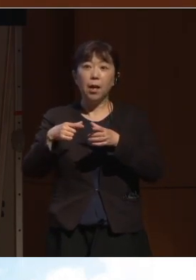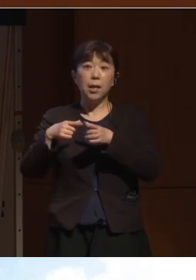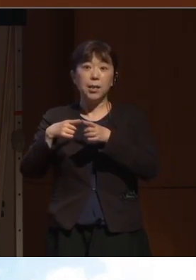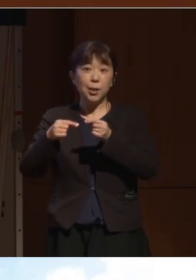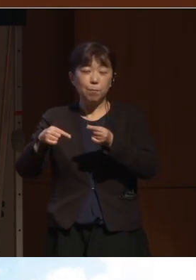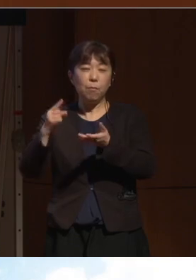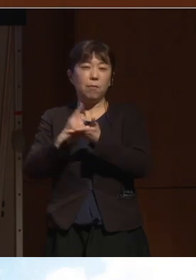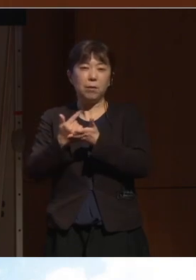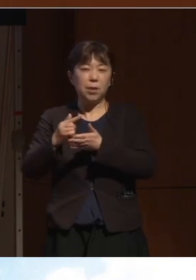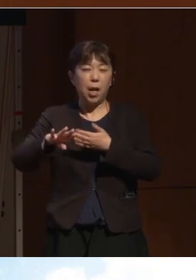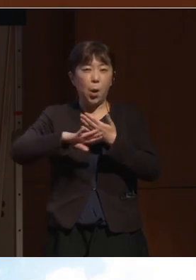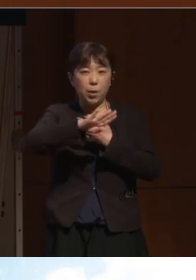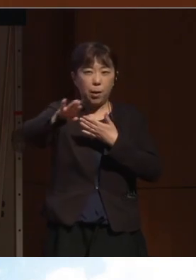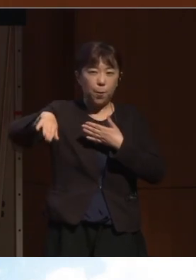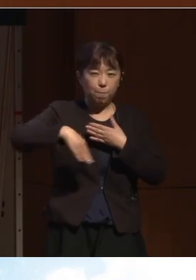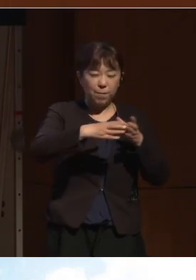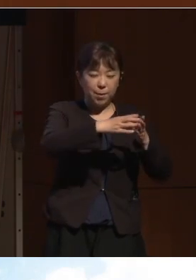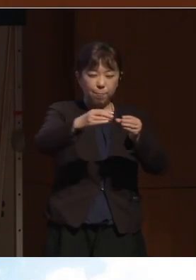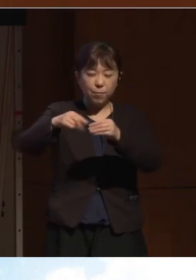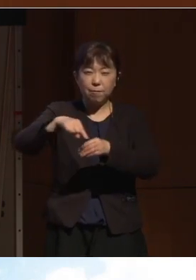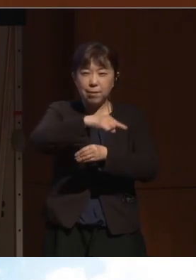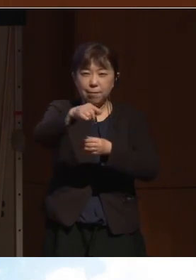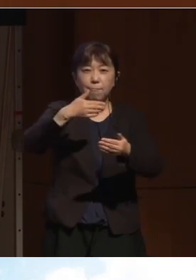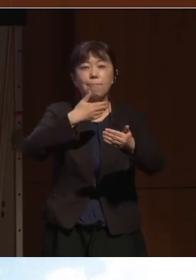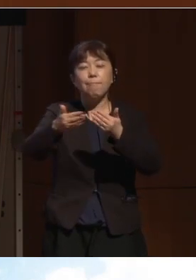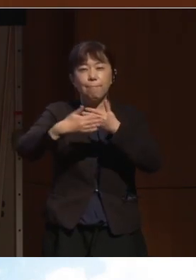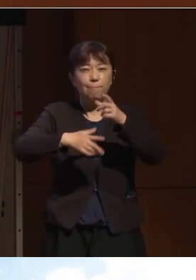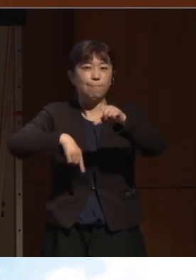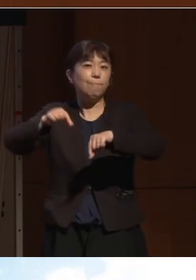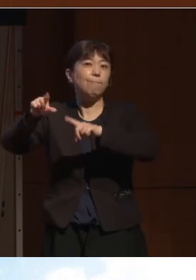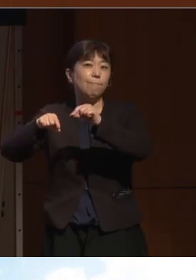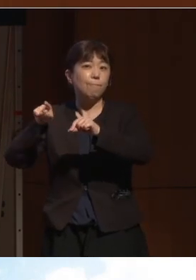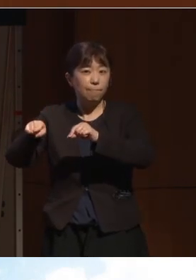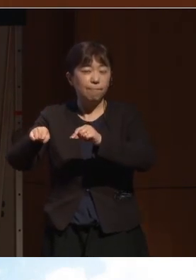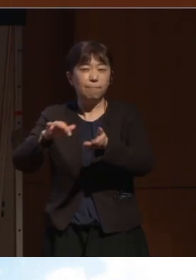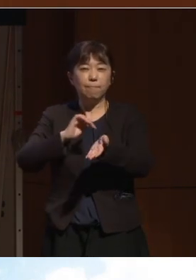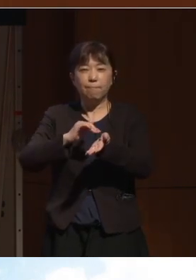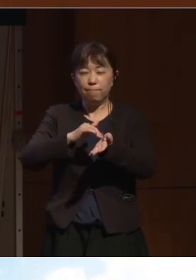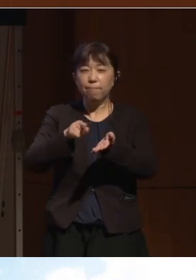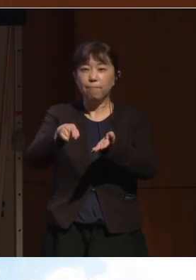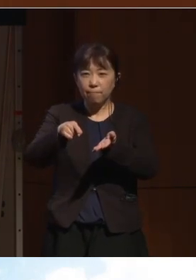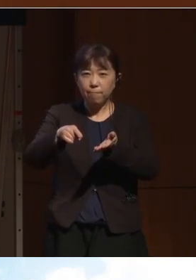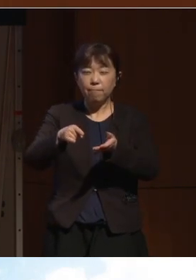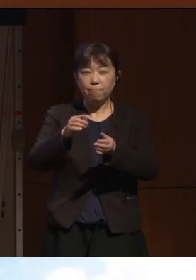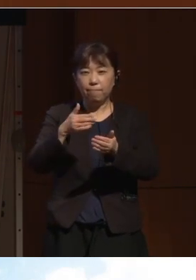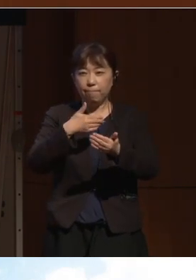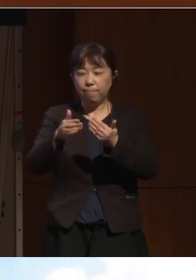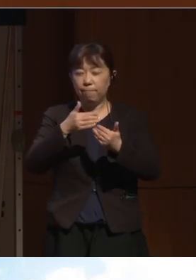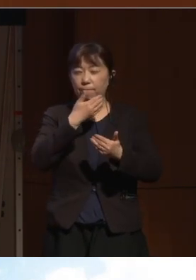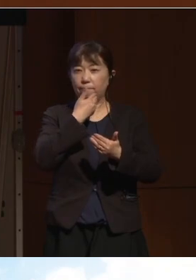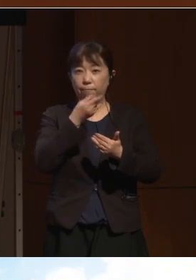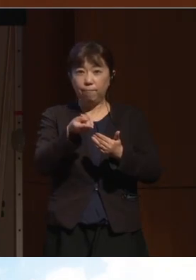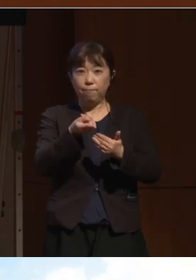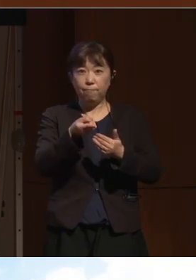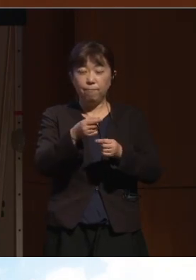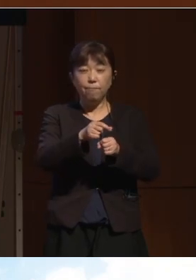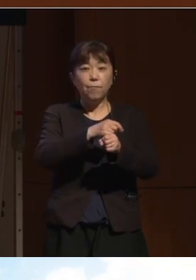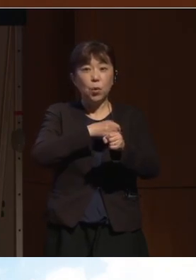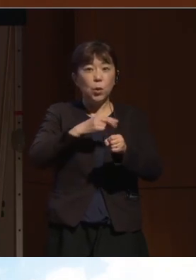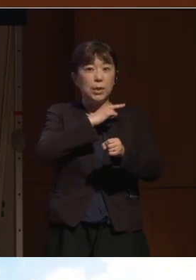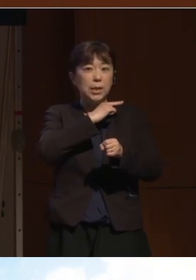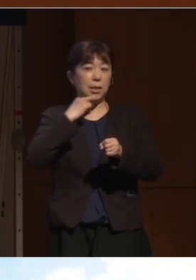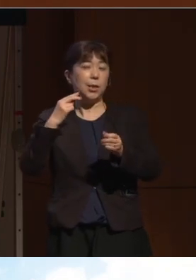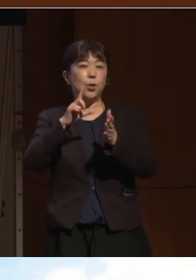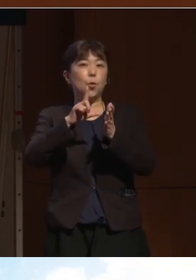same pathogen. We all had different scientific strengths, and it would have been unwise for any one country, the UK particularly, to rely